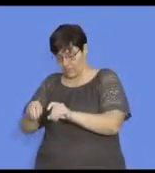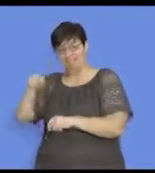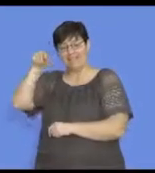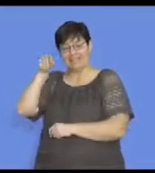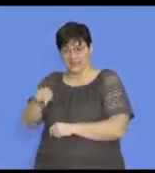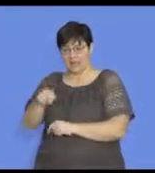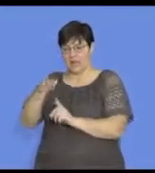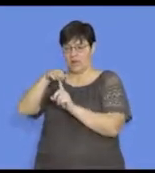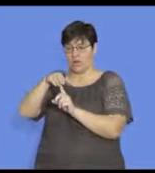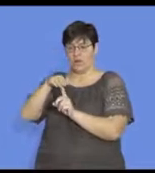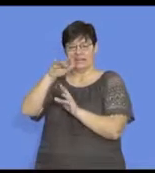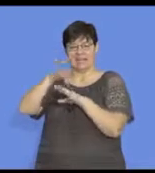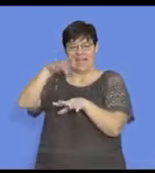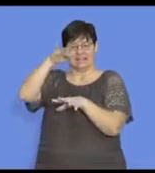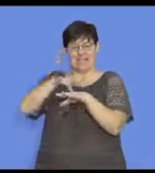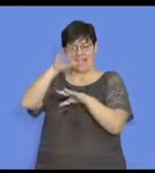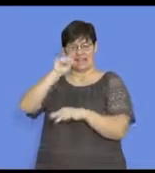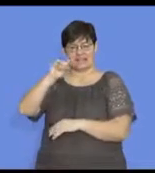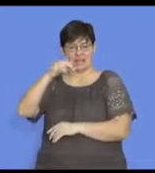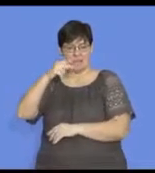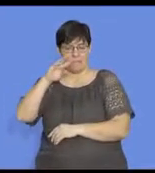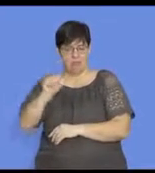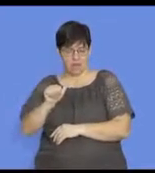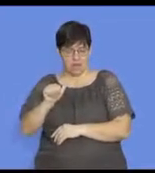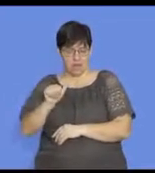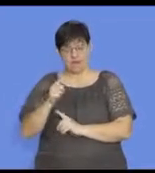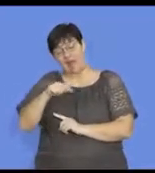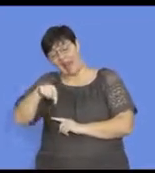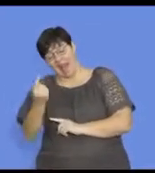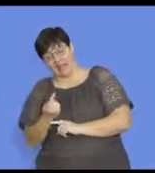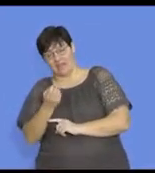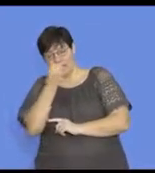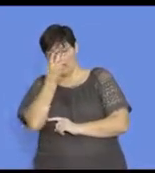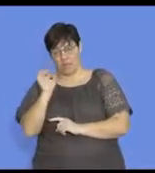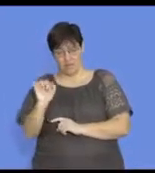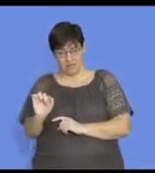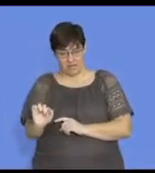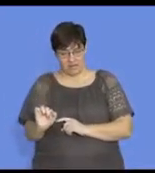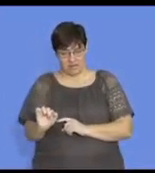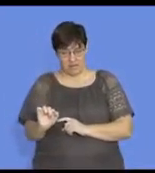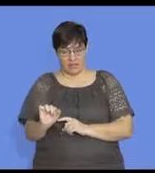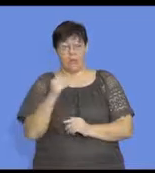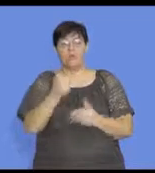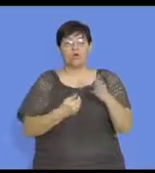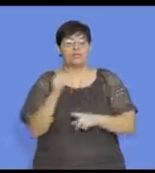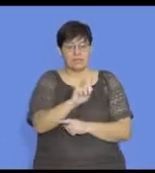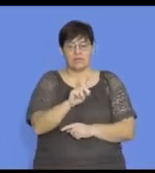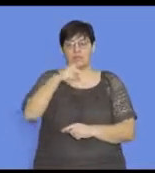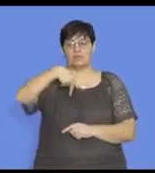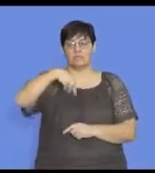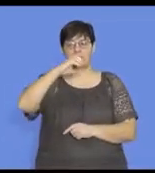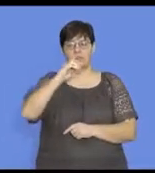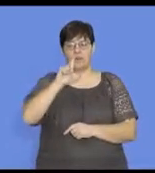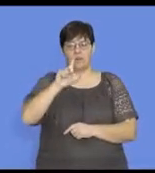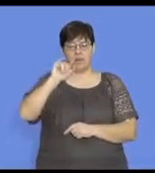the sticky stigma of another flower. That process is called pollination.